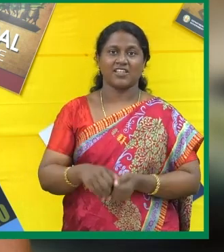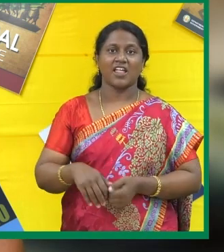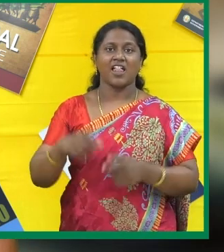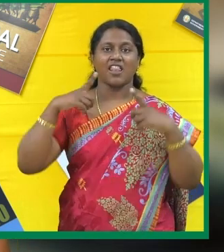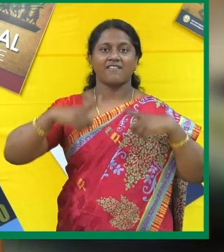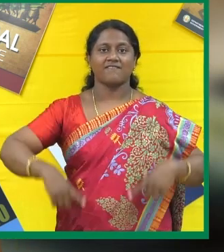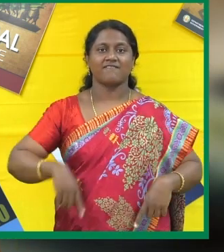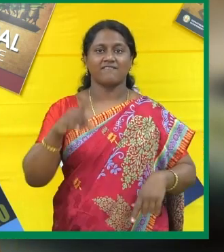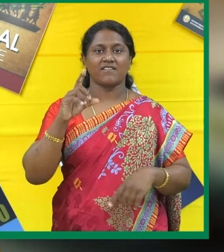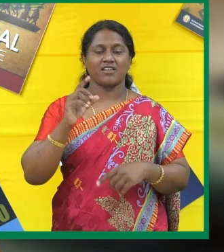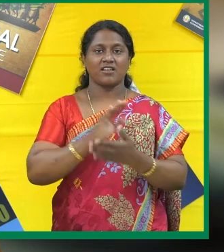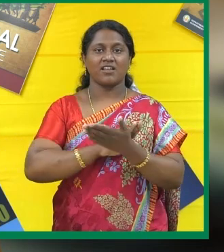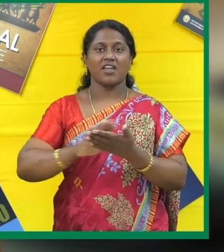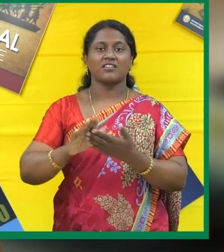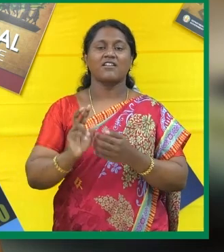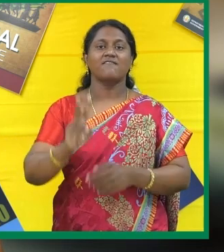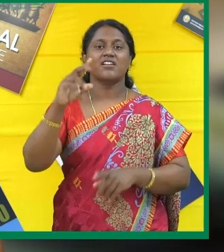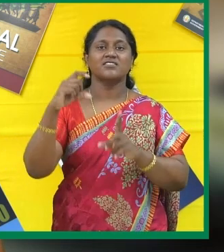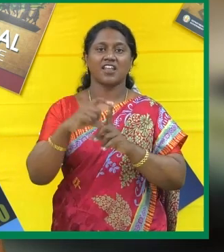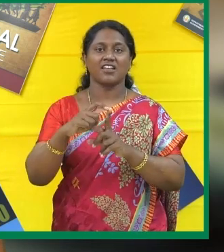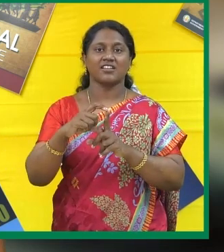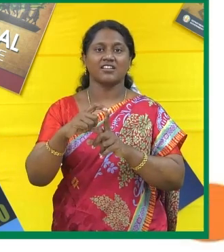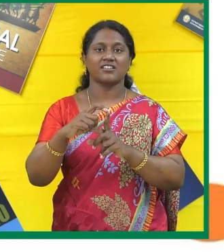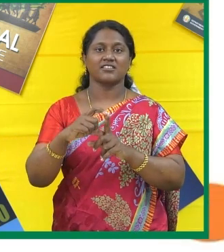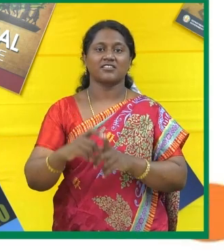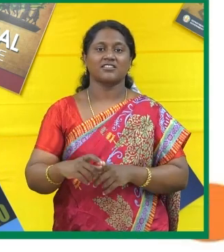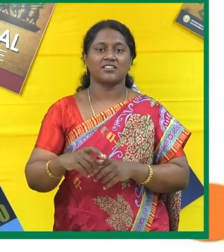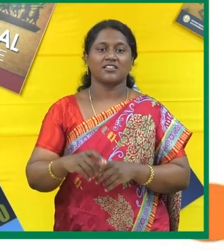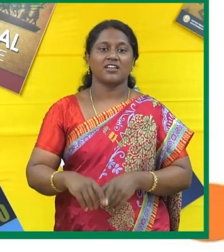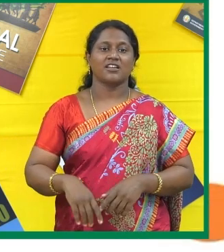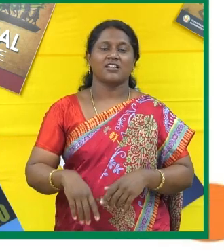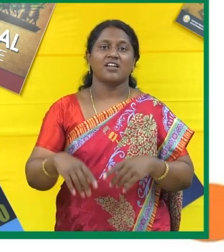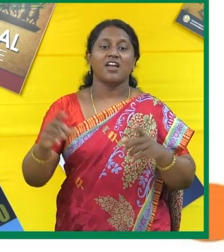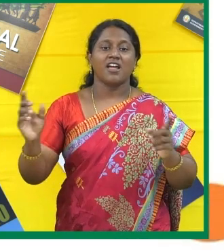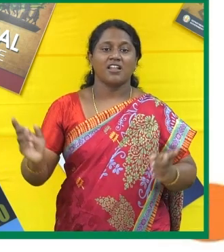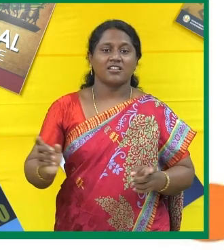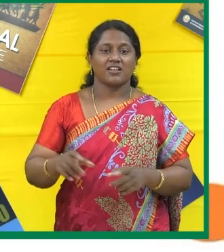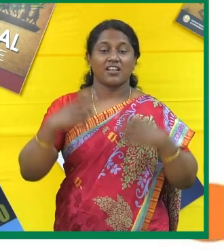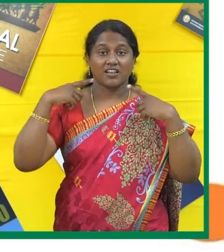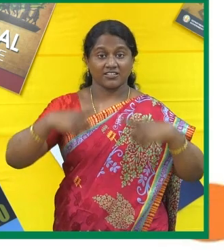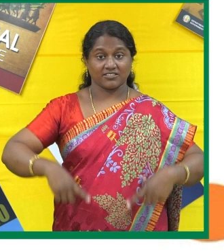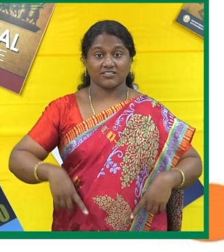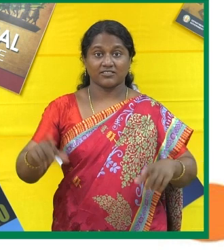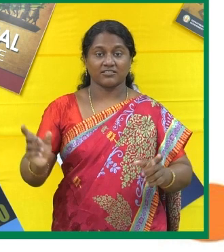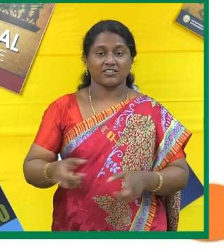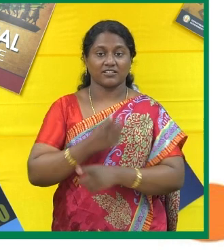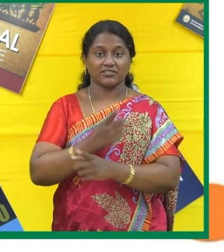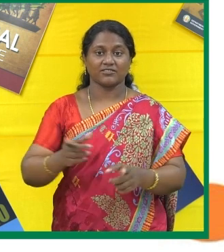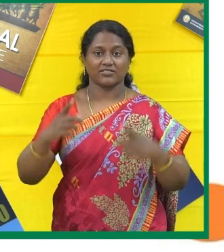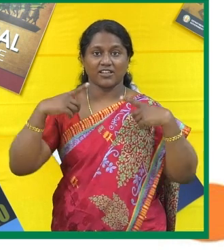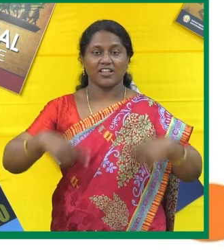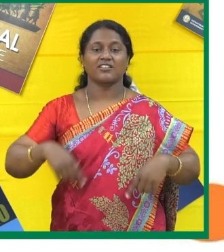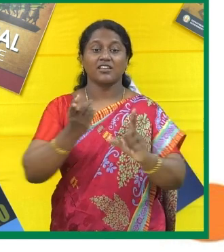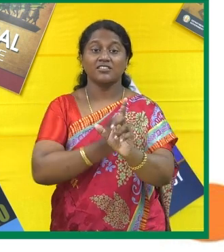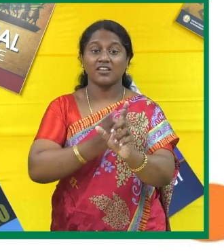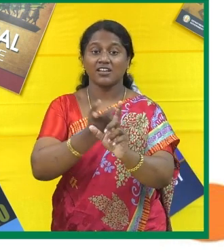Life, Henry van Dyke. Let me but live my life from year to